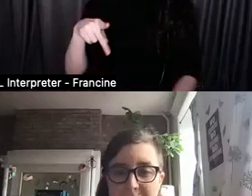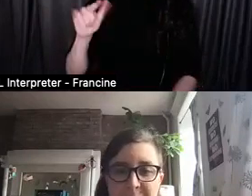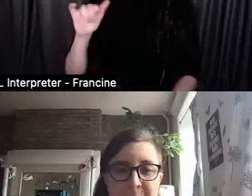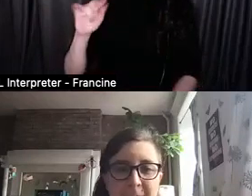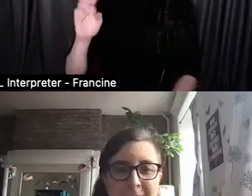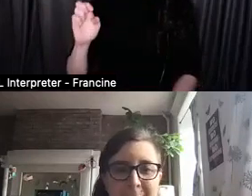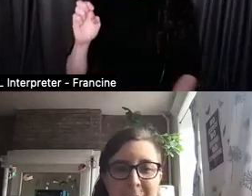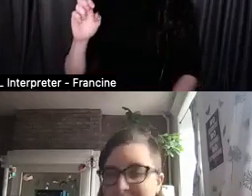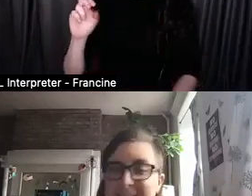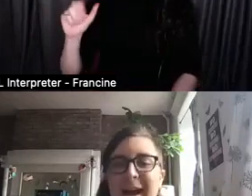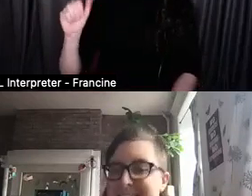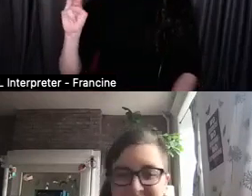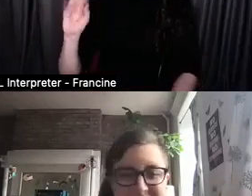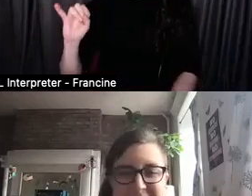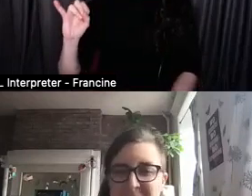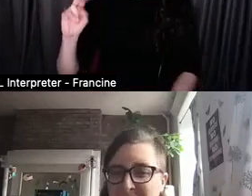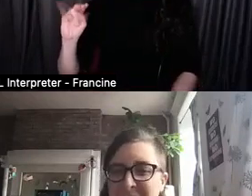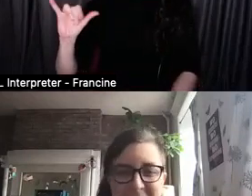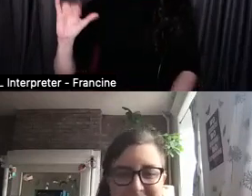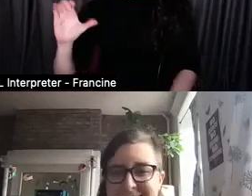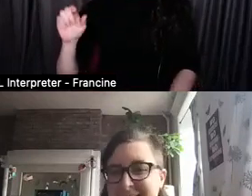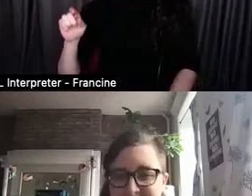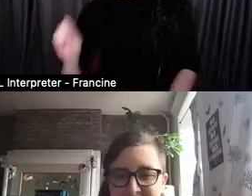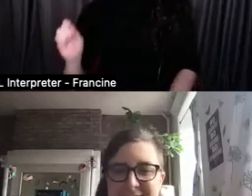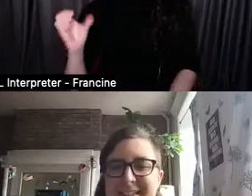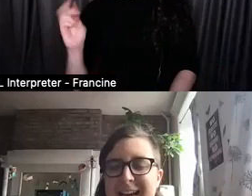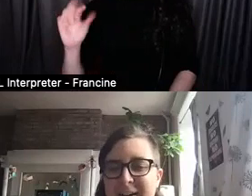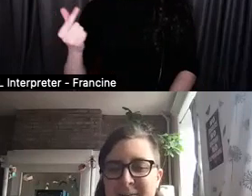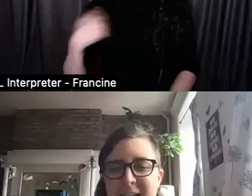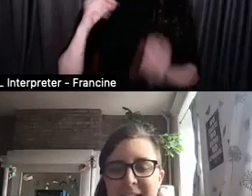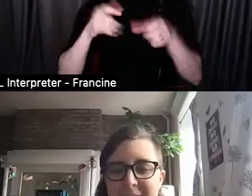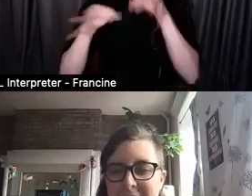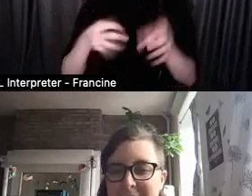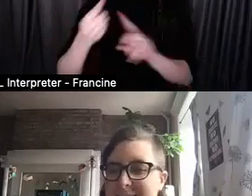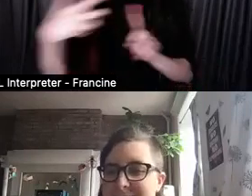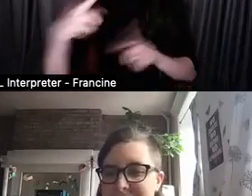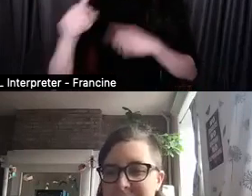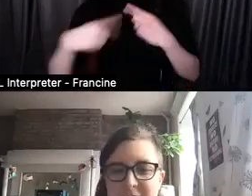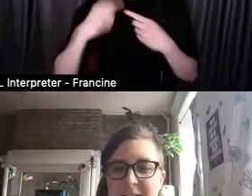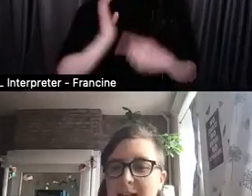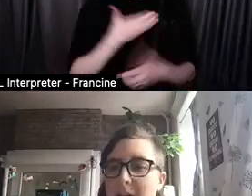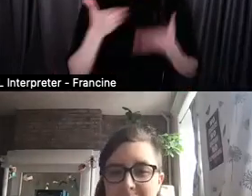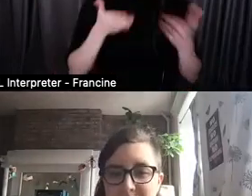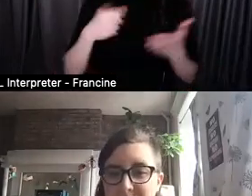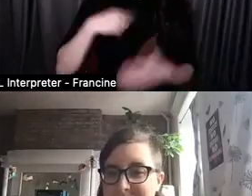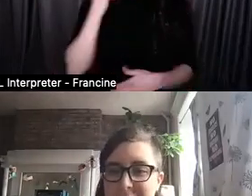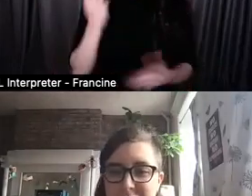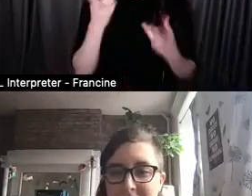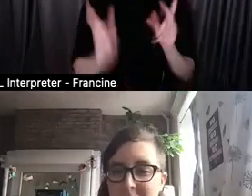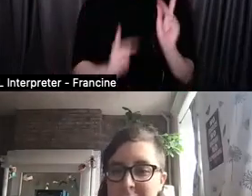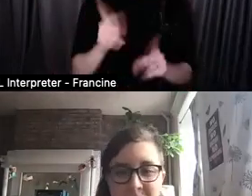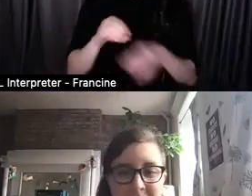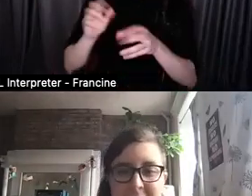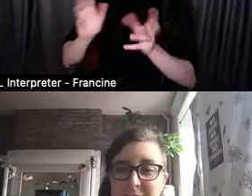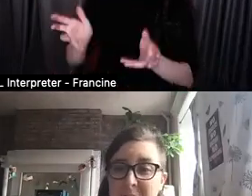helpline@NAMI-NYC.org. Okay, so I could definitely say more about us and our services. And I see that there's a lot of folks in the chat